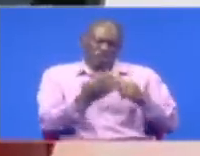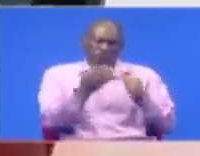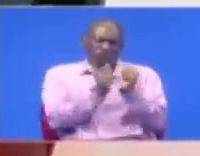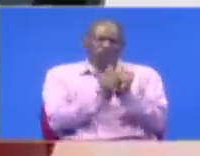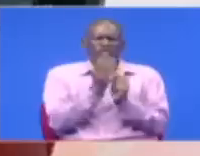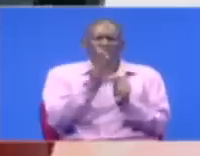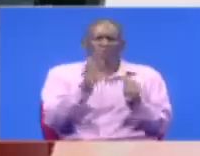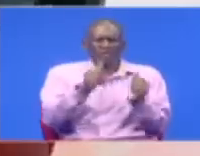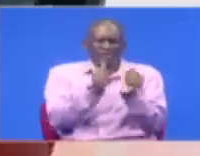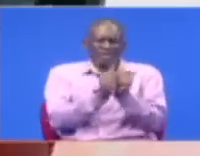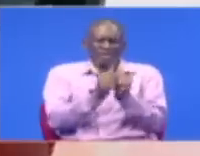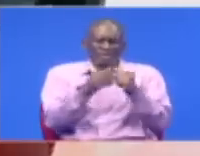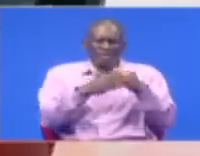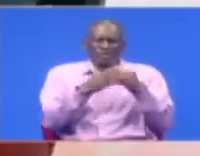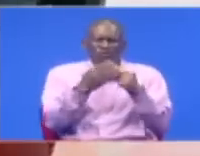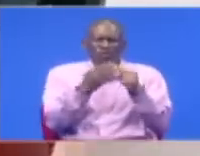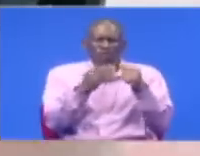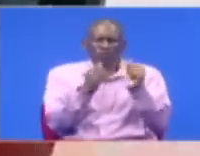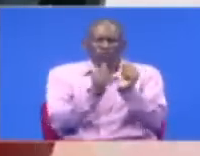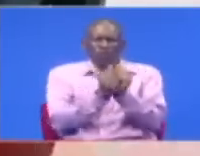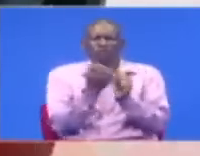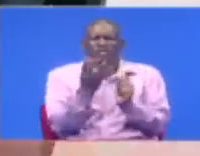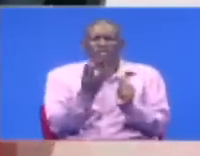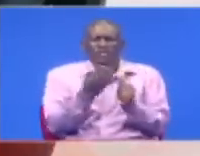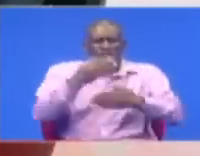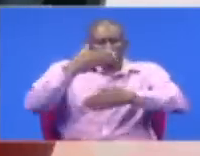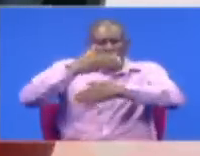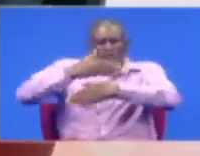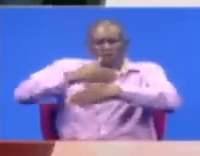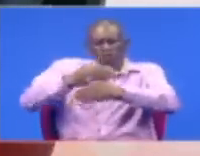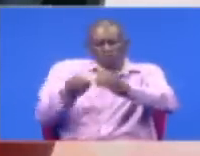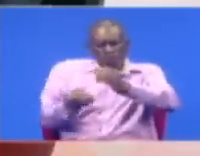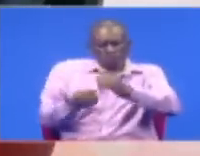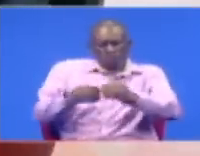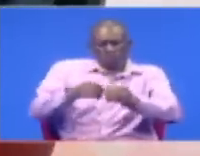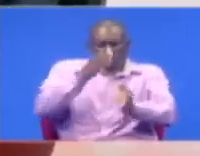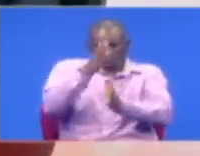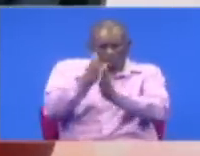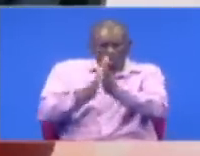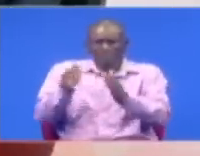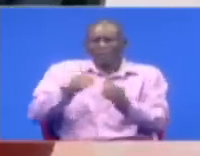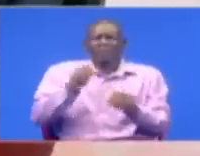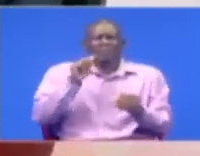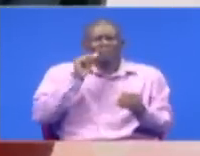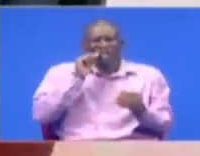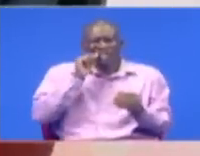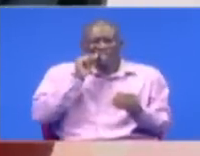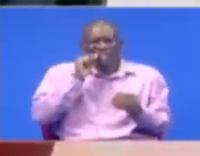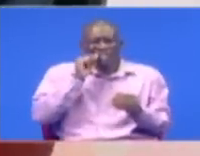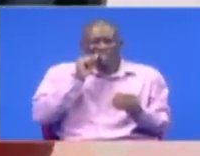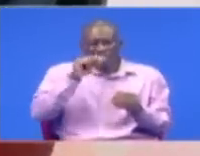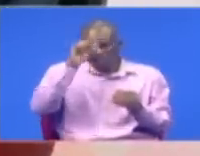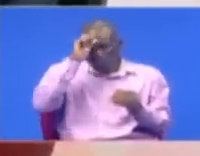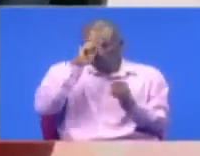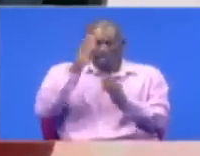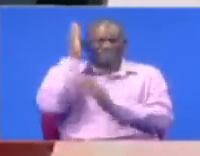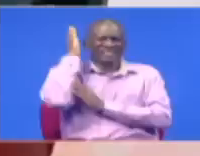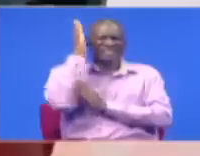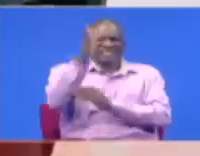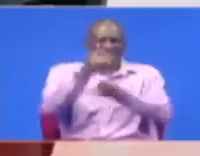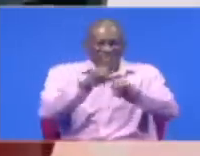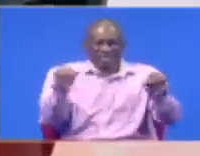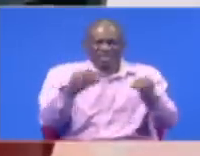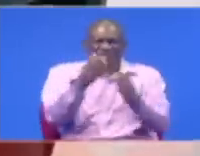1914, the boundary was defined by the British government as a straight line between two